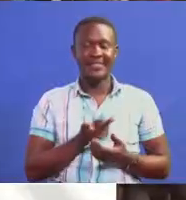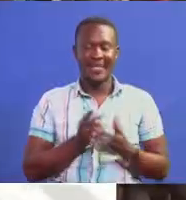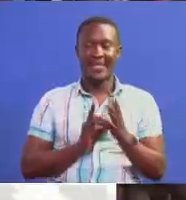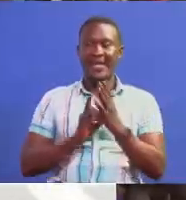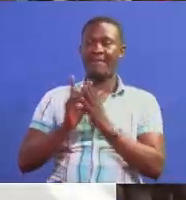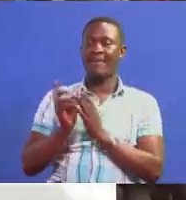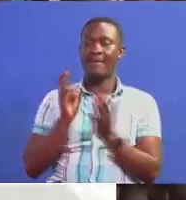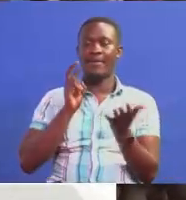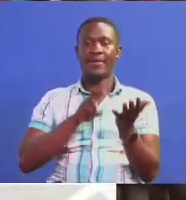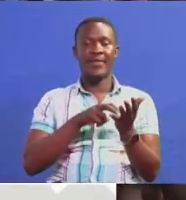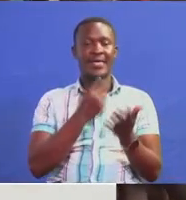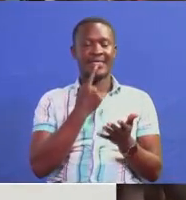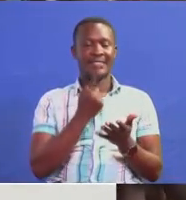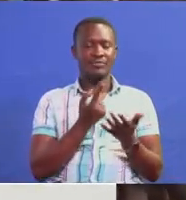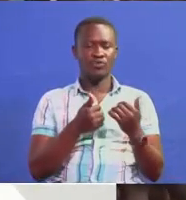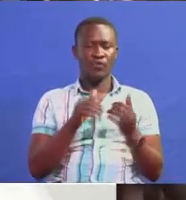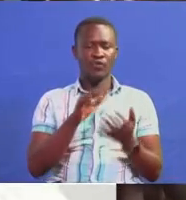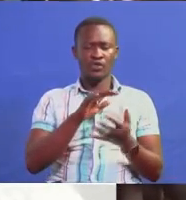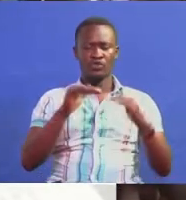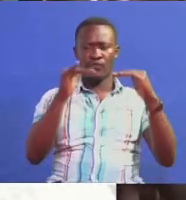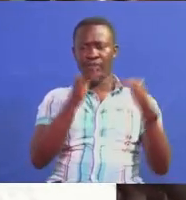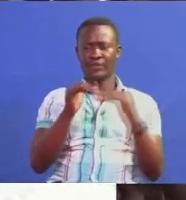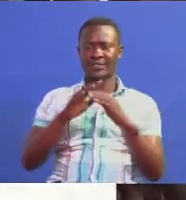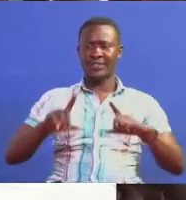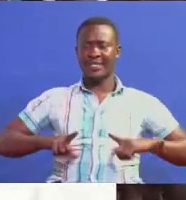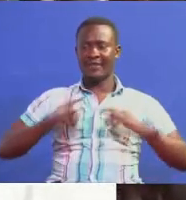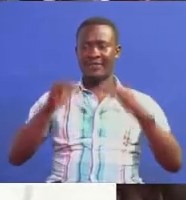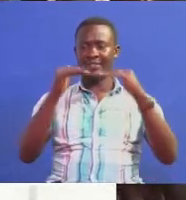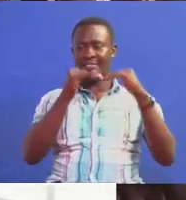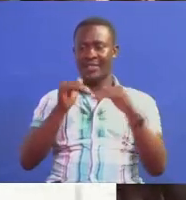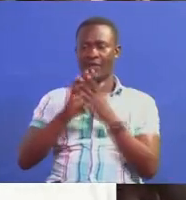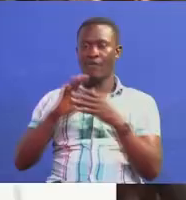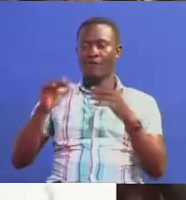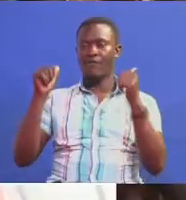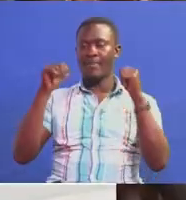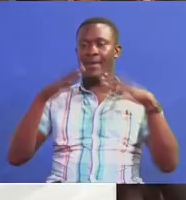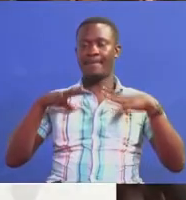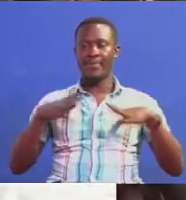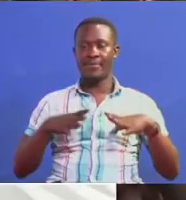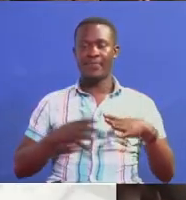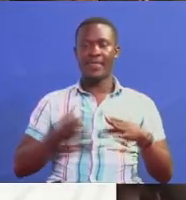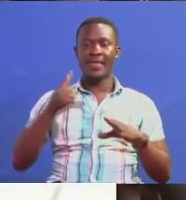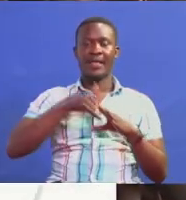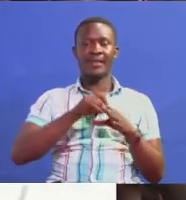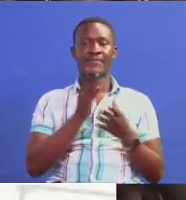development projects set to level up the living standards of Nyamira residents. Among them